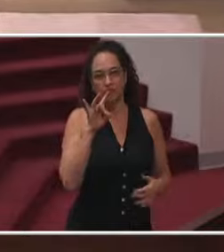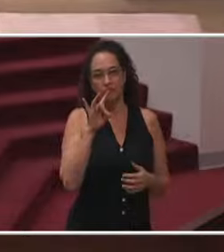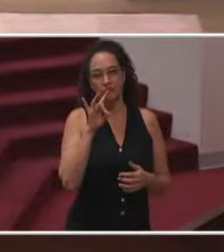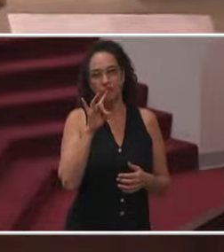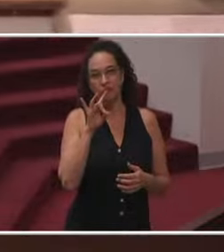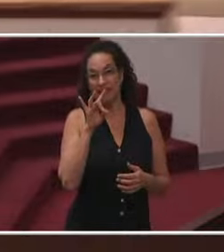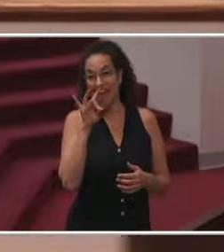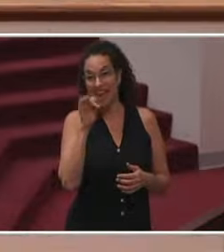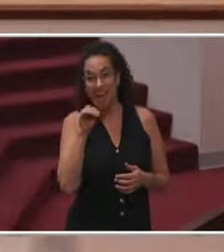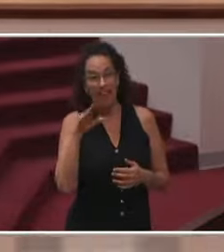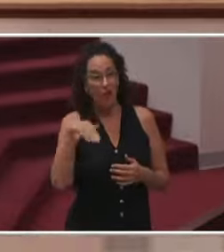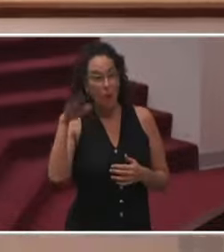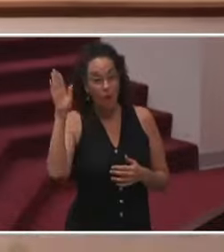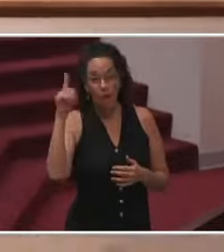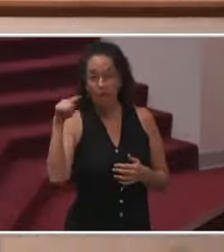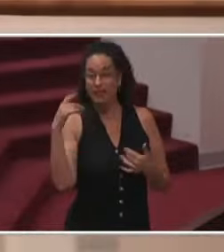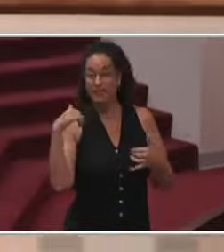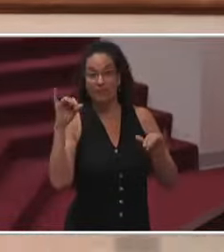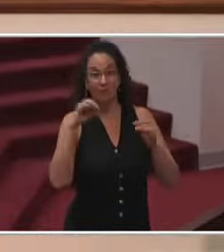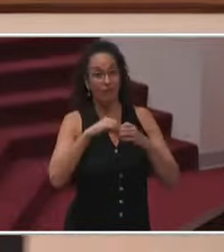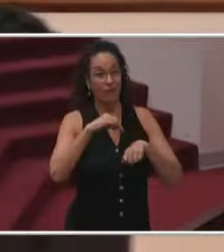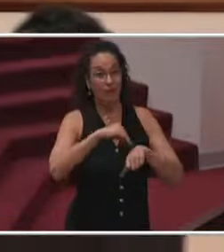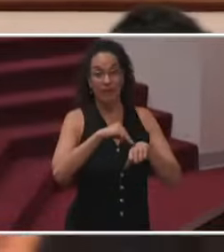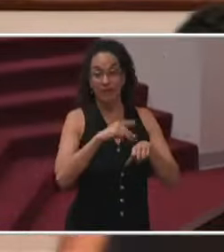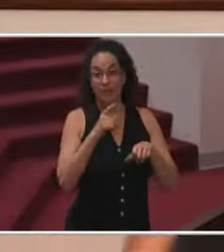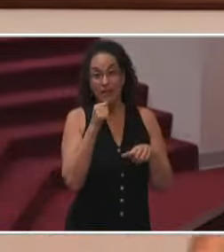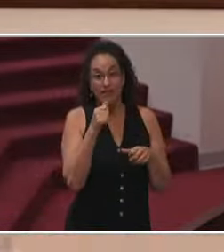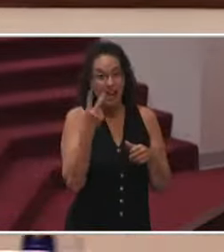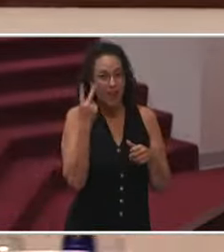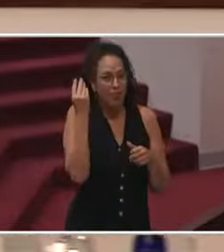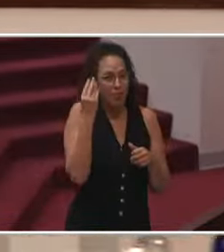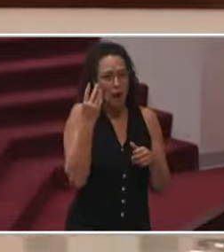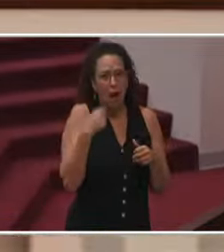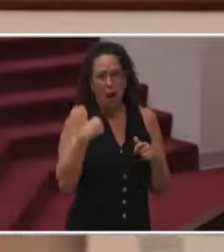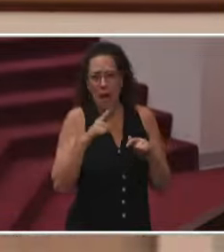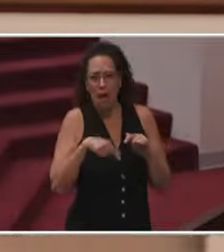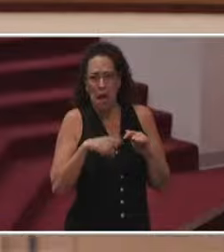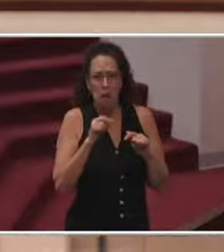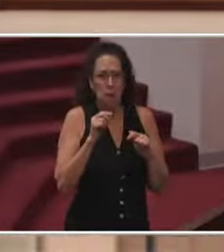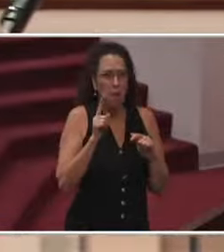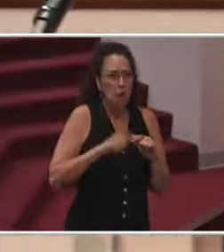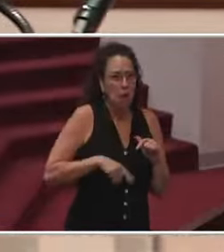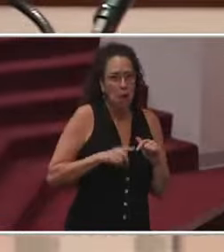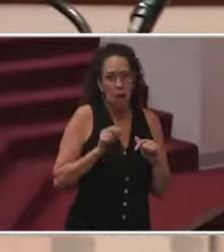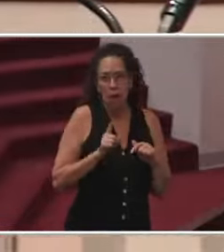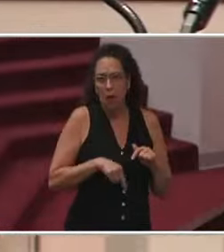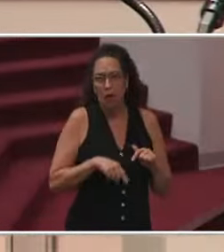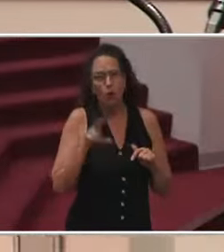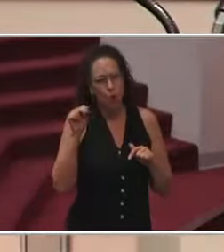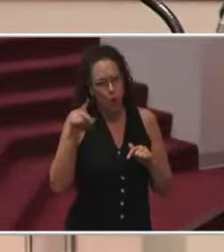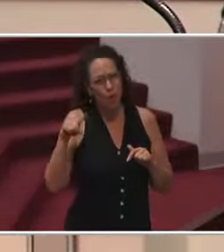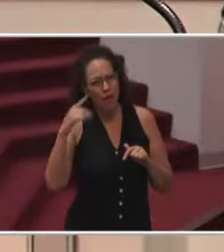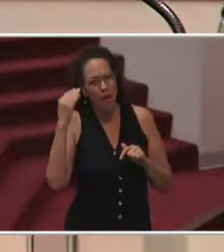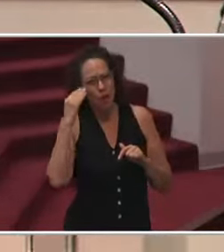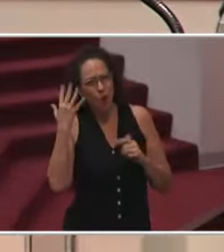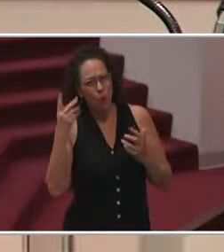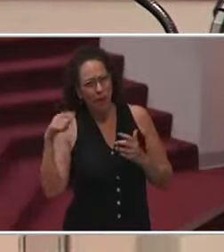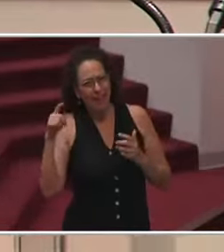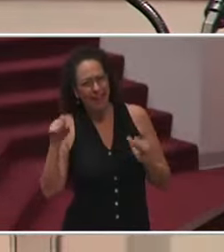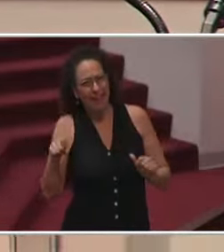not looking at what they cannot do. They're looking at what they can do because they recognize that they can be a